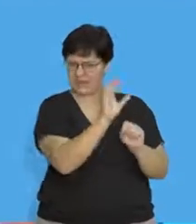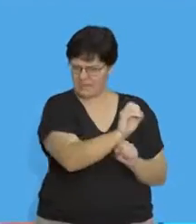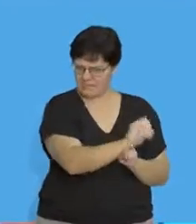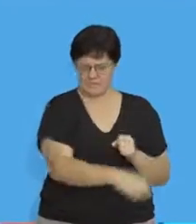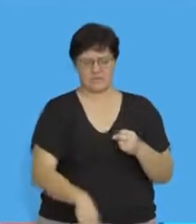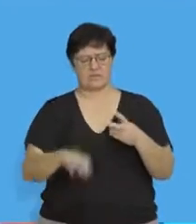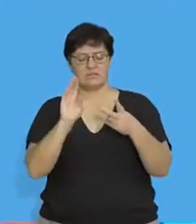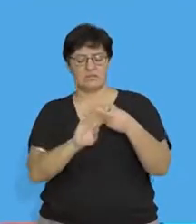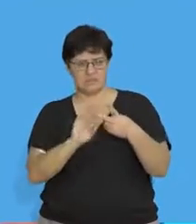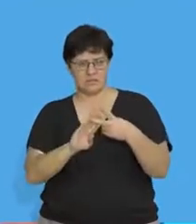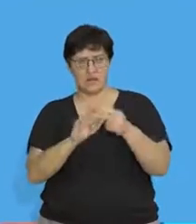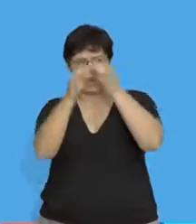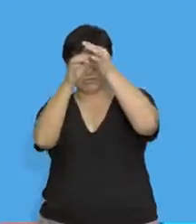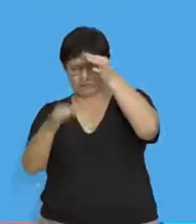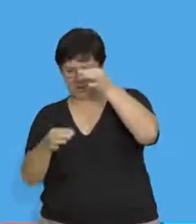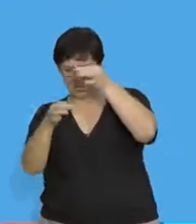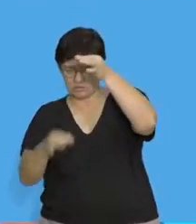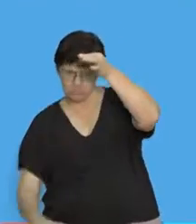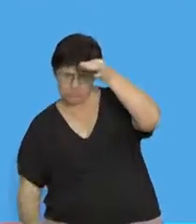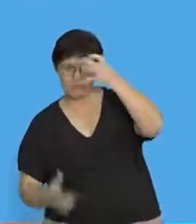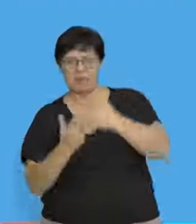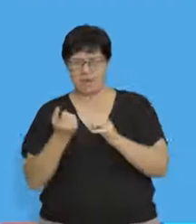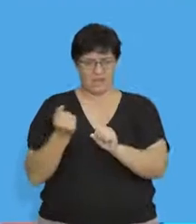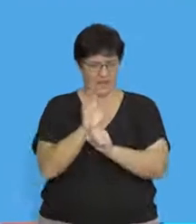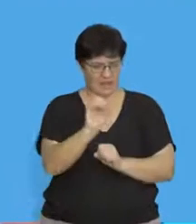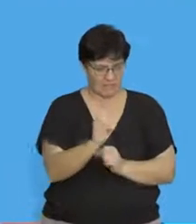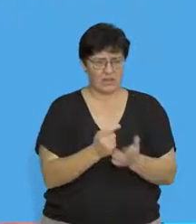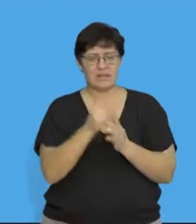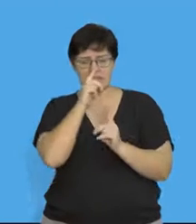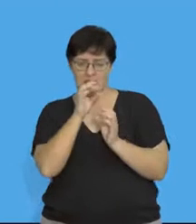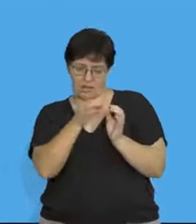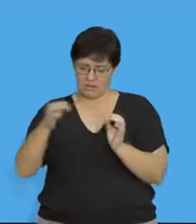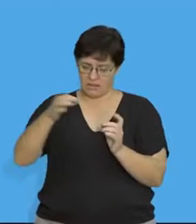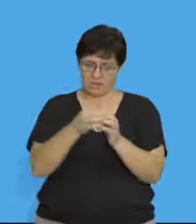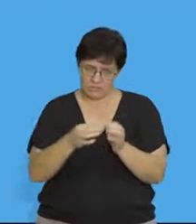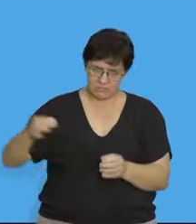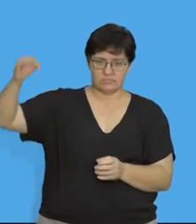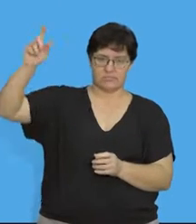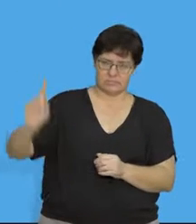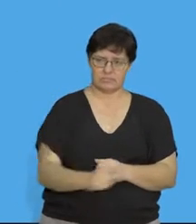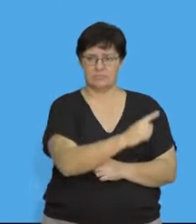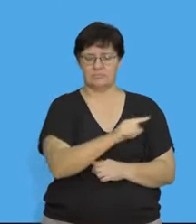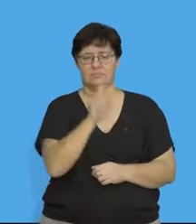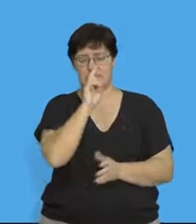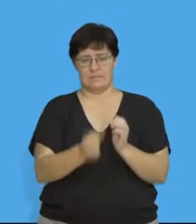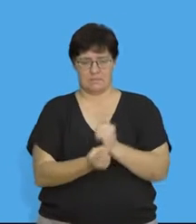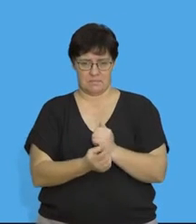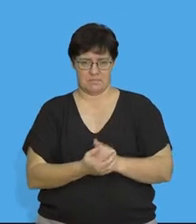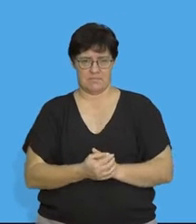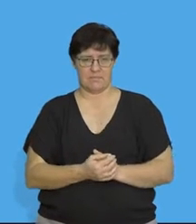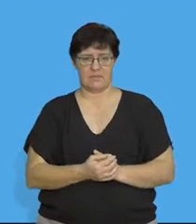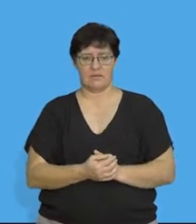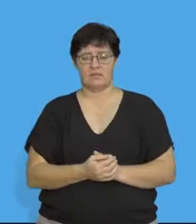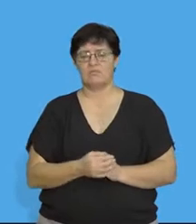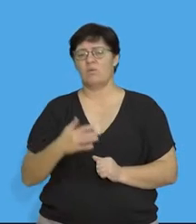Then change the length, see if that has an effect. Change the angle, see if that has an effect. And so I want you to